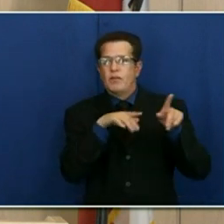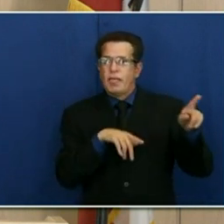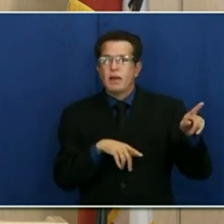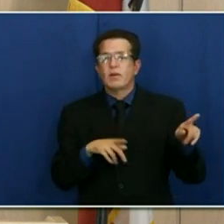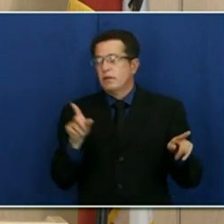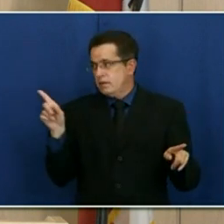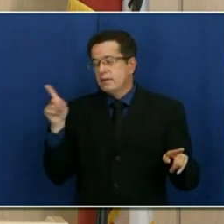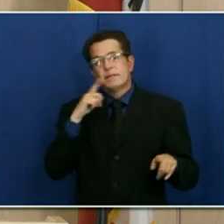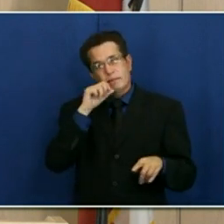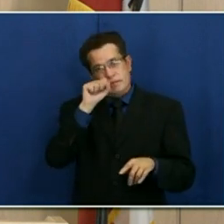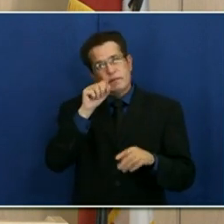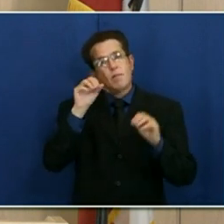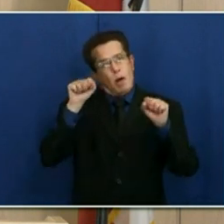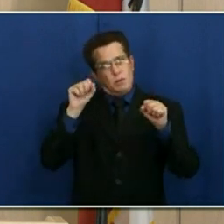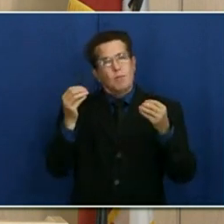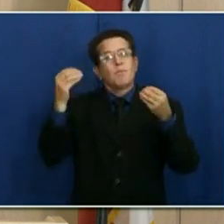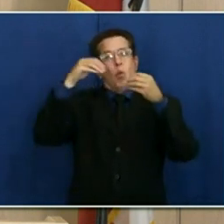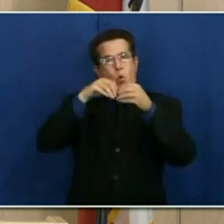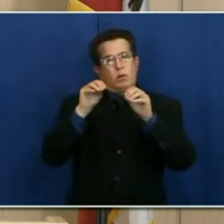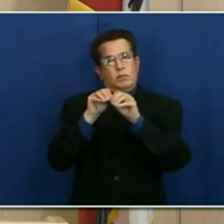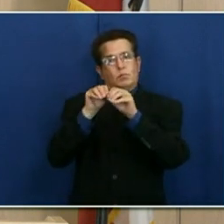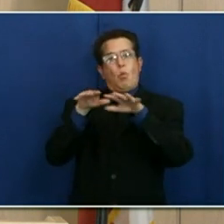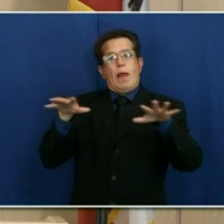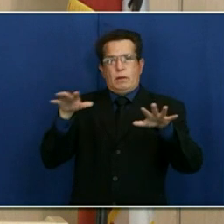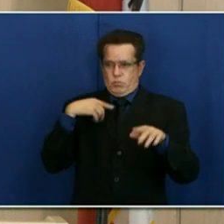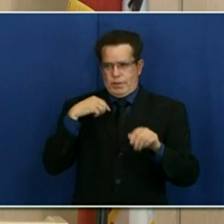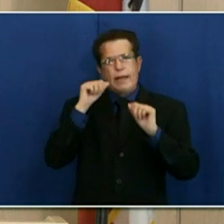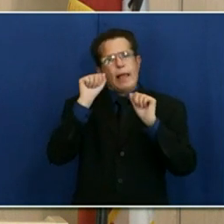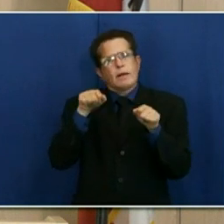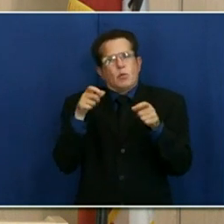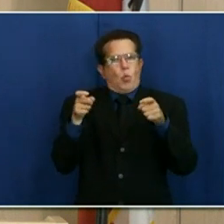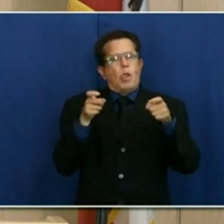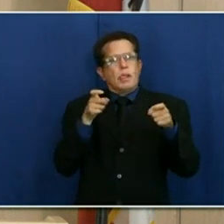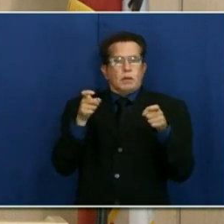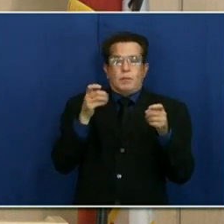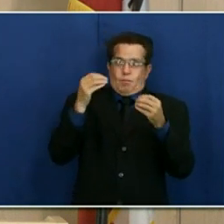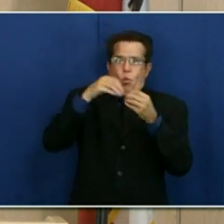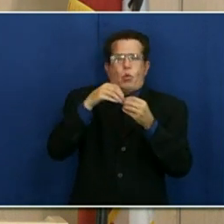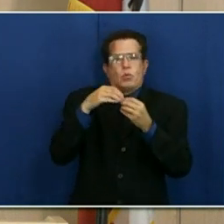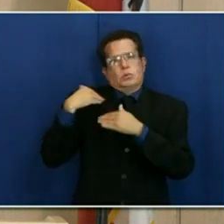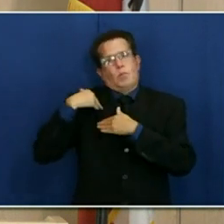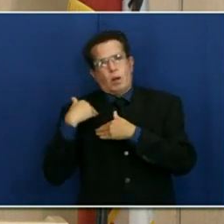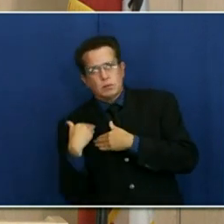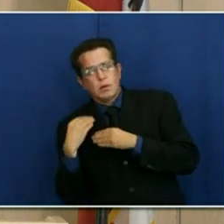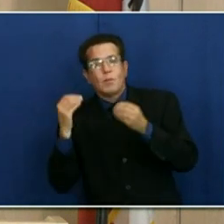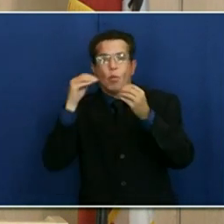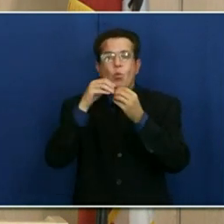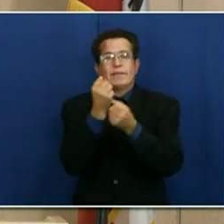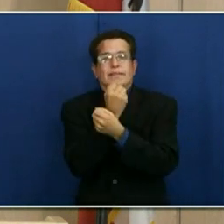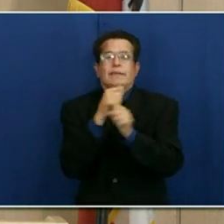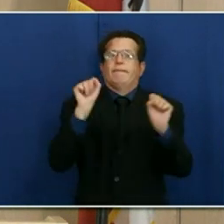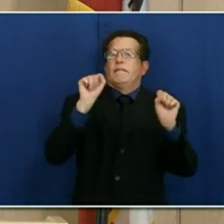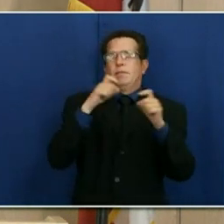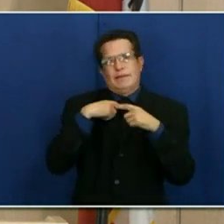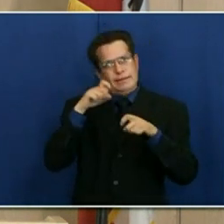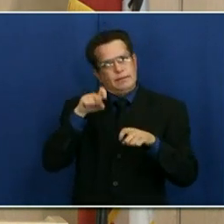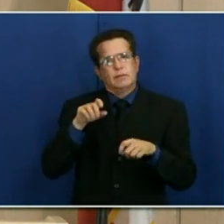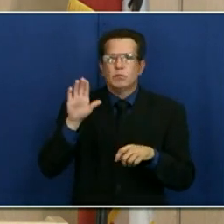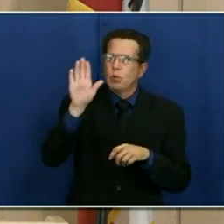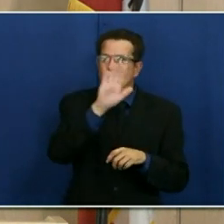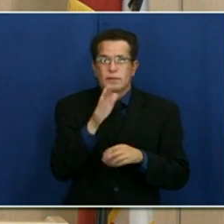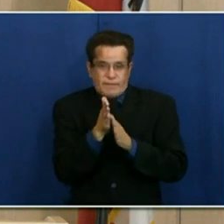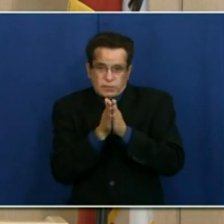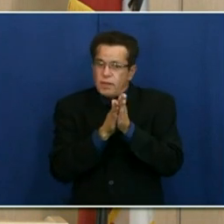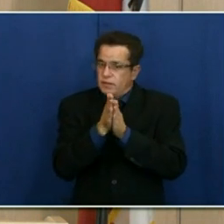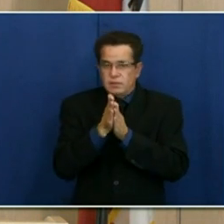increased opportunity for spread. Now, we can do it responsibly and we can do it safely. But again, that takes the extra vigilance on the part of